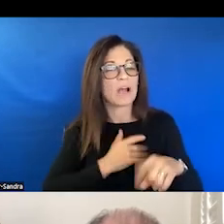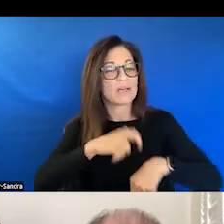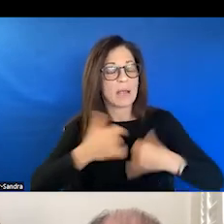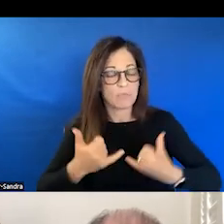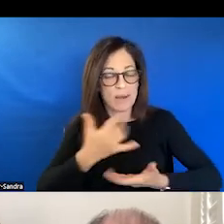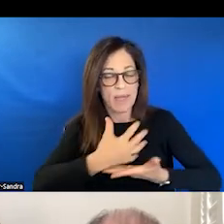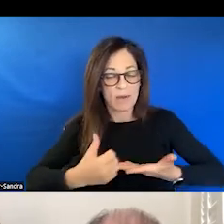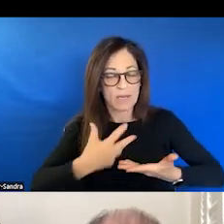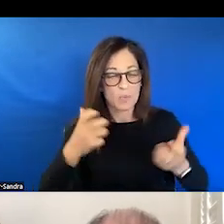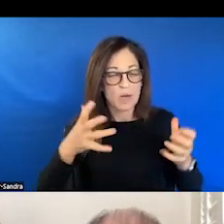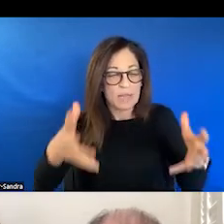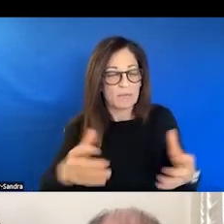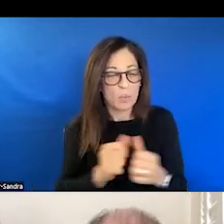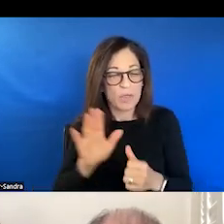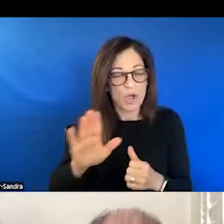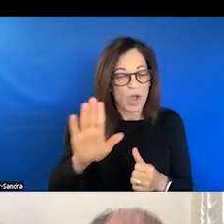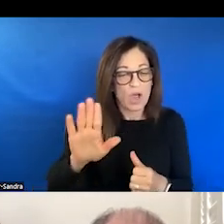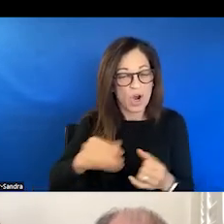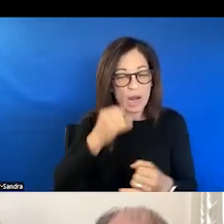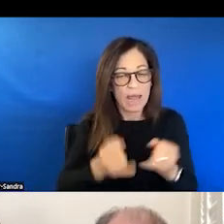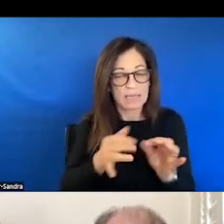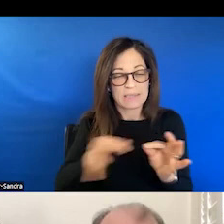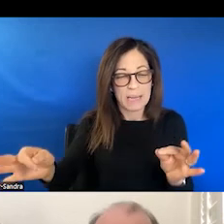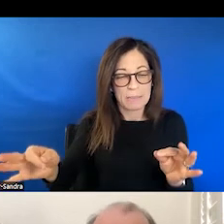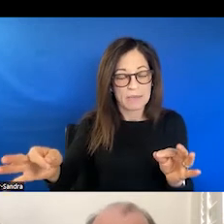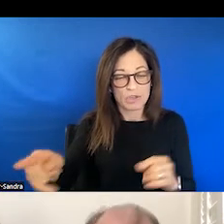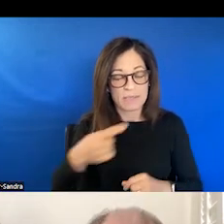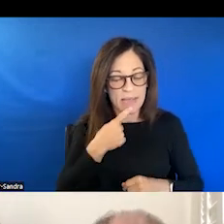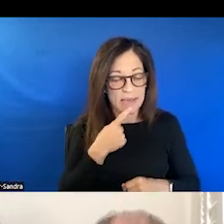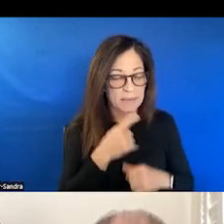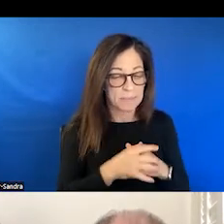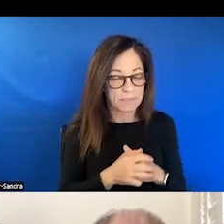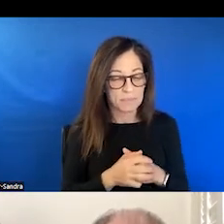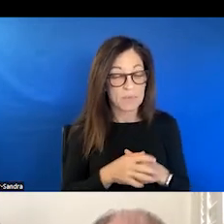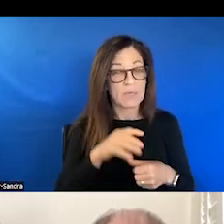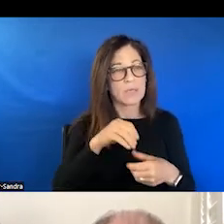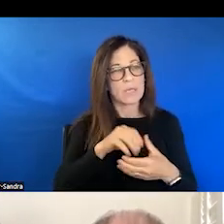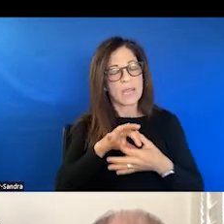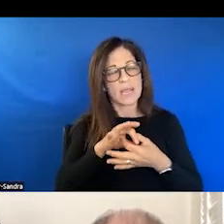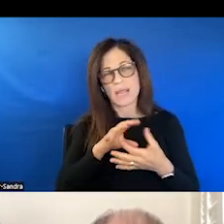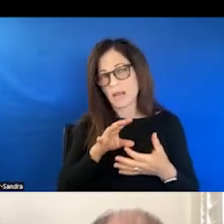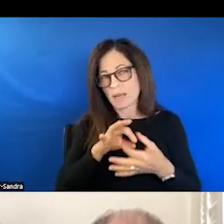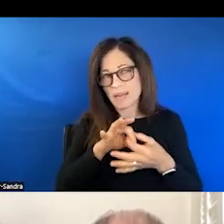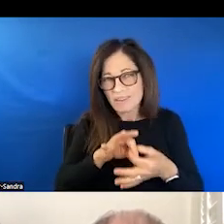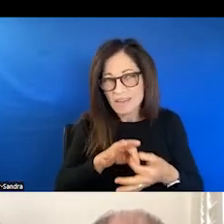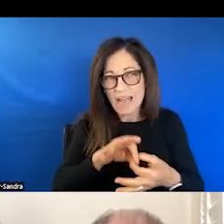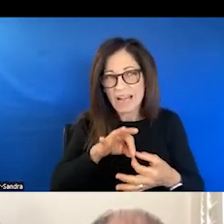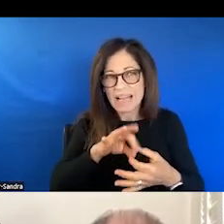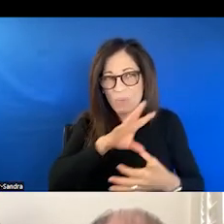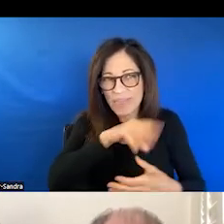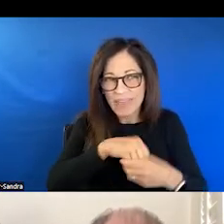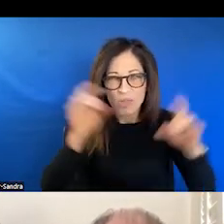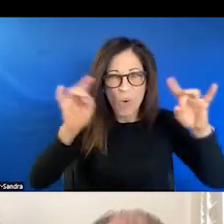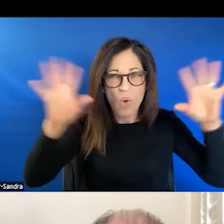you with her last statement. She said, "In the context of the horrors that we are hearing